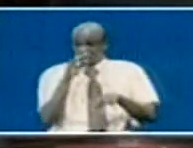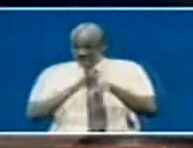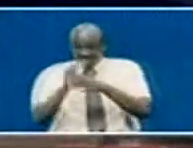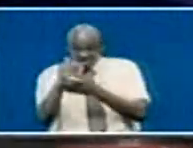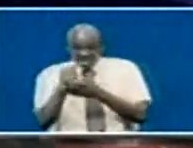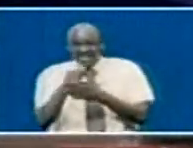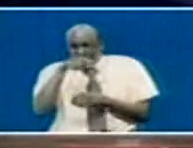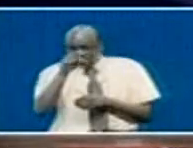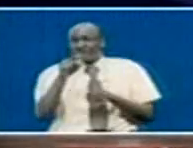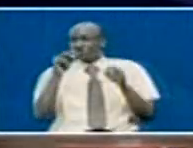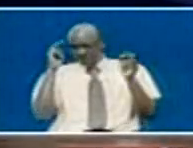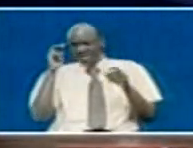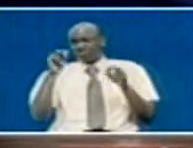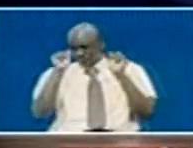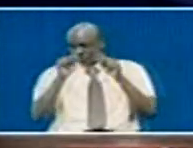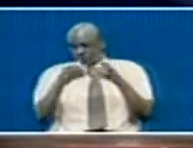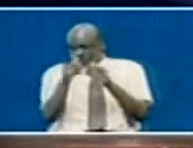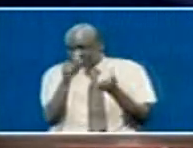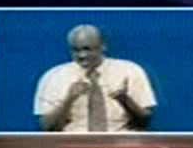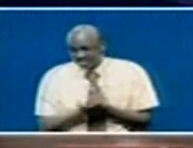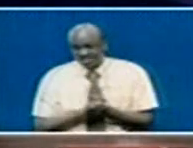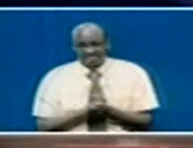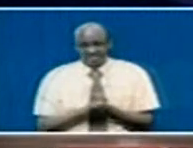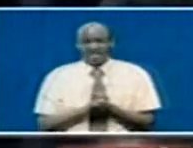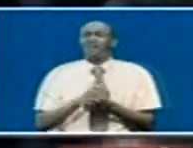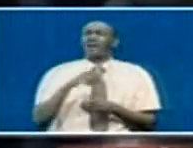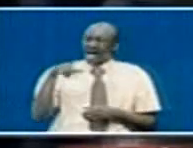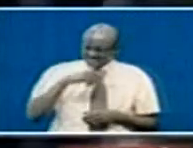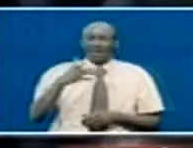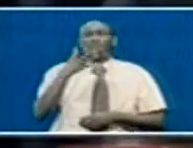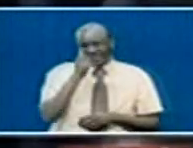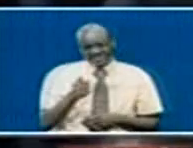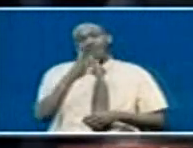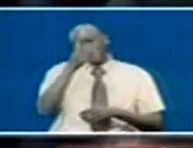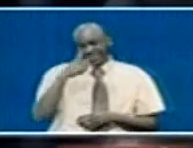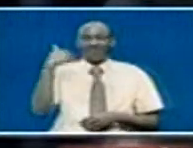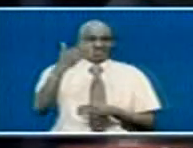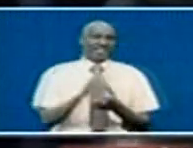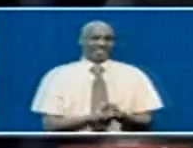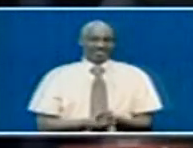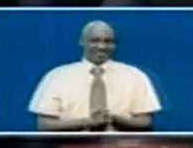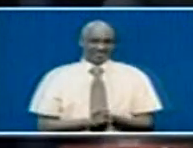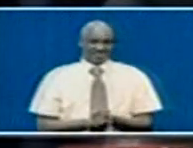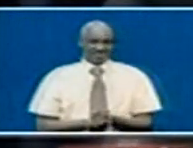to the task? Are they up to the task? We are getting better and better. That's what I can say. Yes.